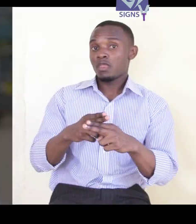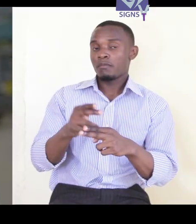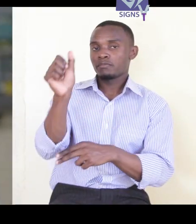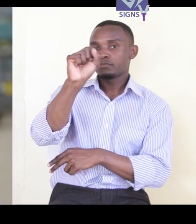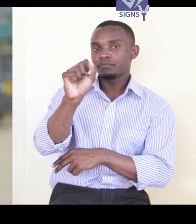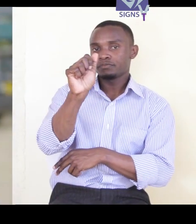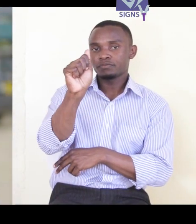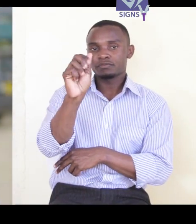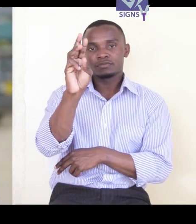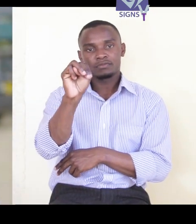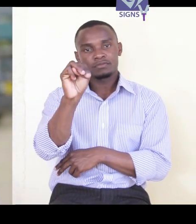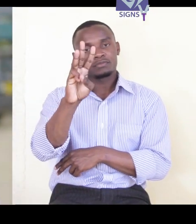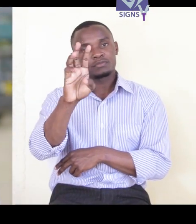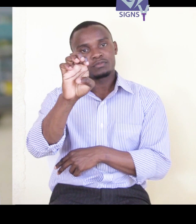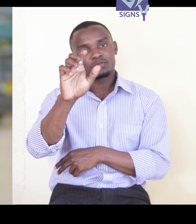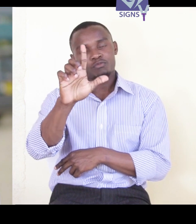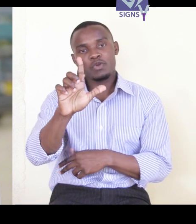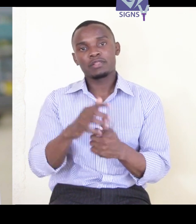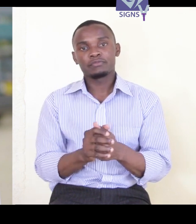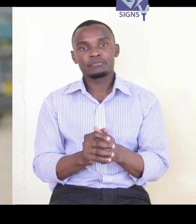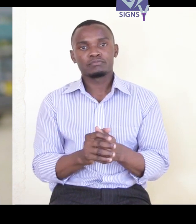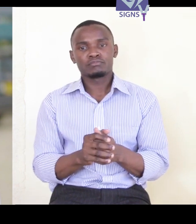My name is Samuel Wambua Muindi.